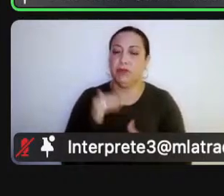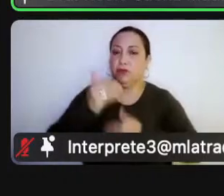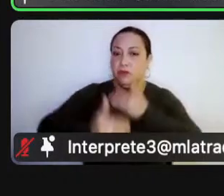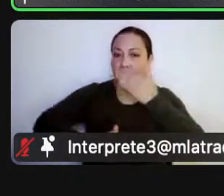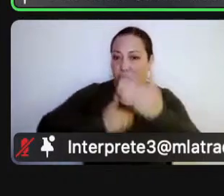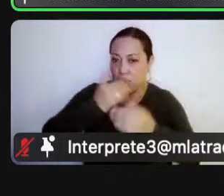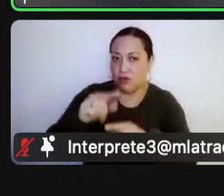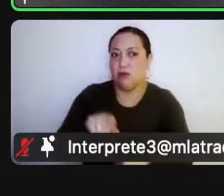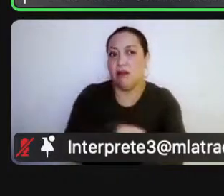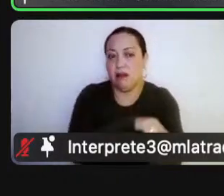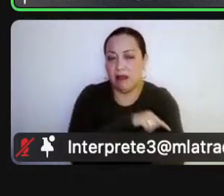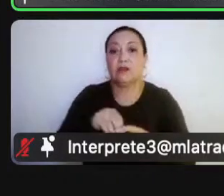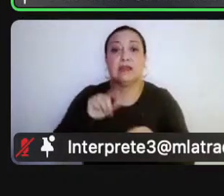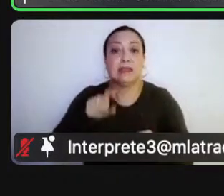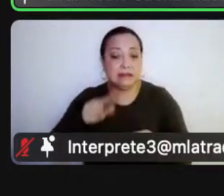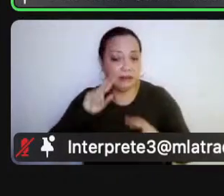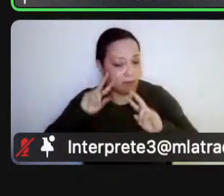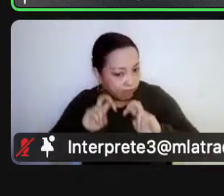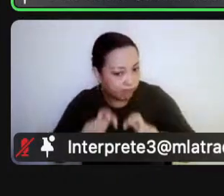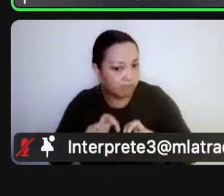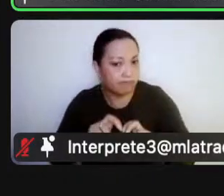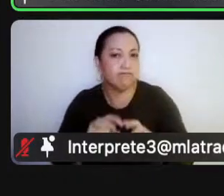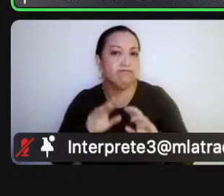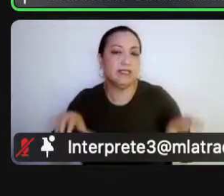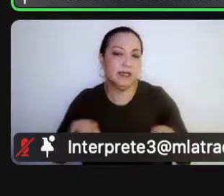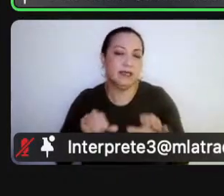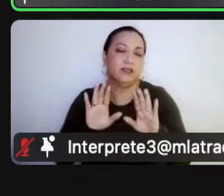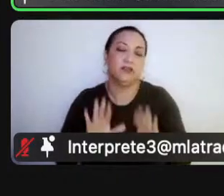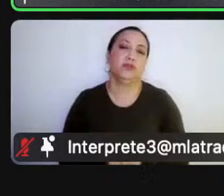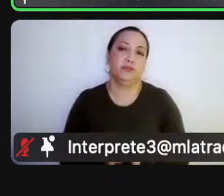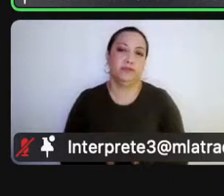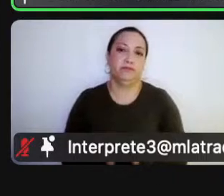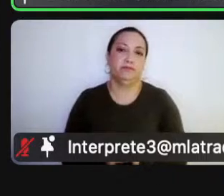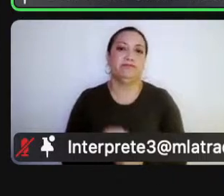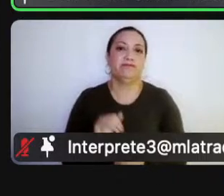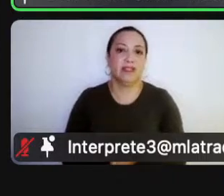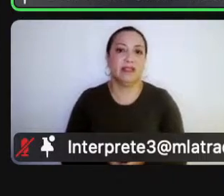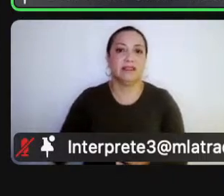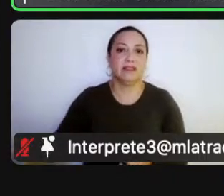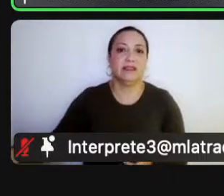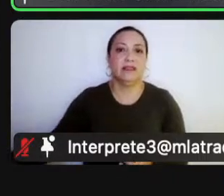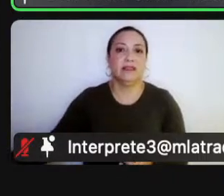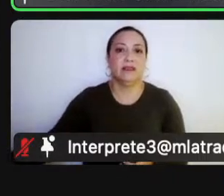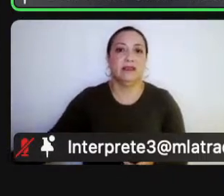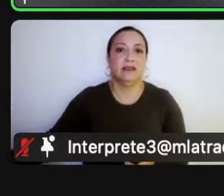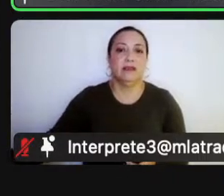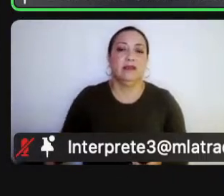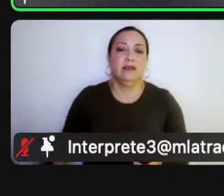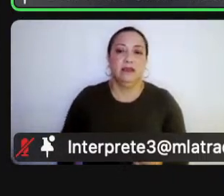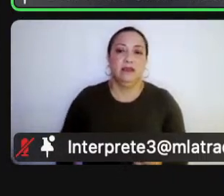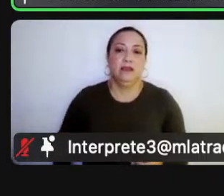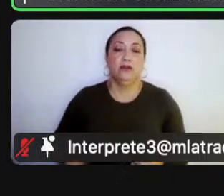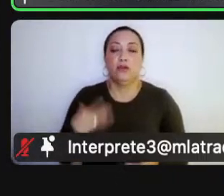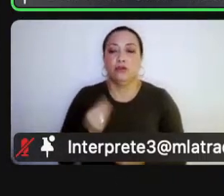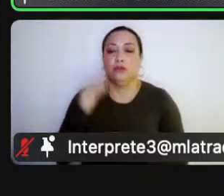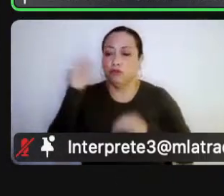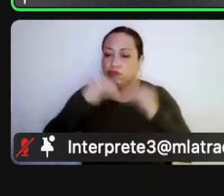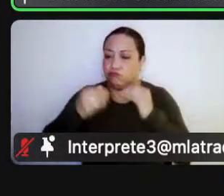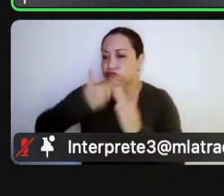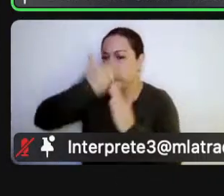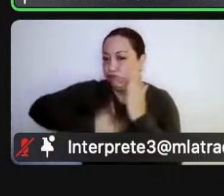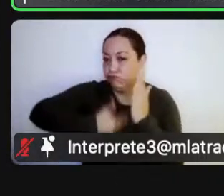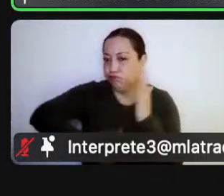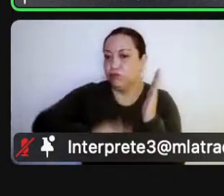region. And this has lines for action. We